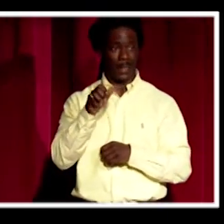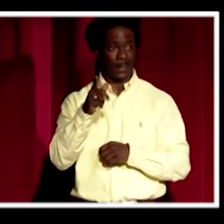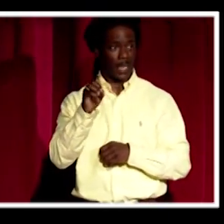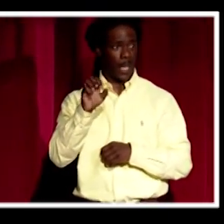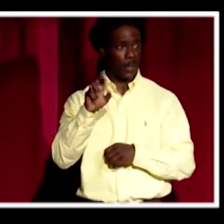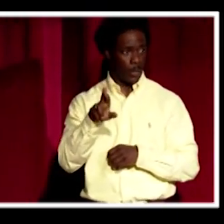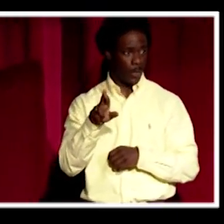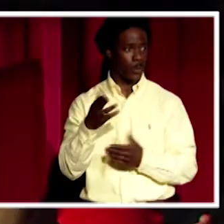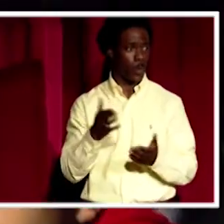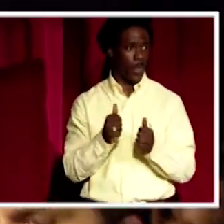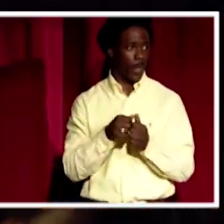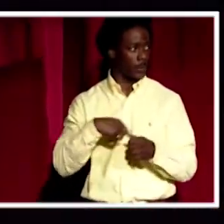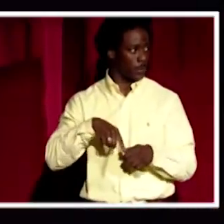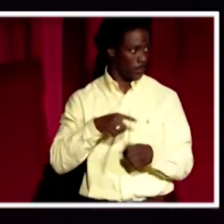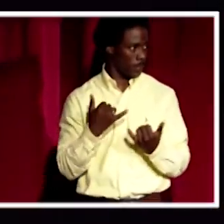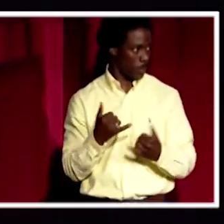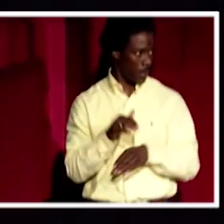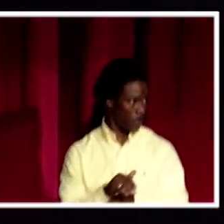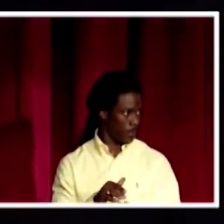tonight,